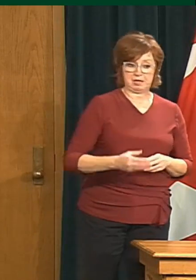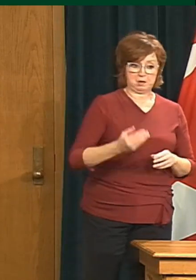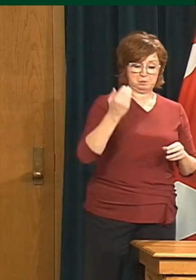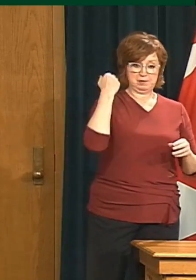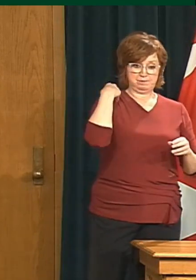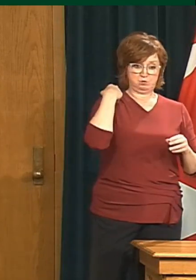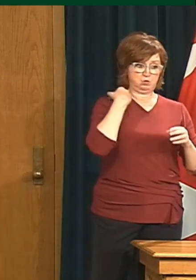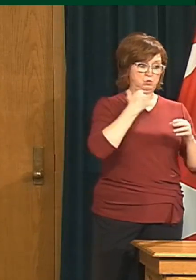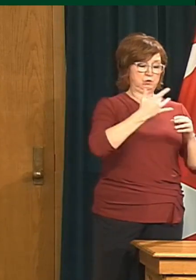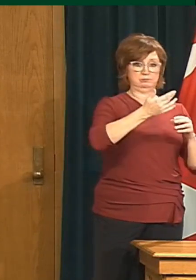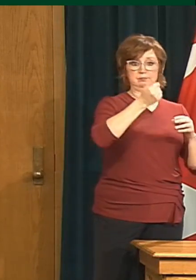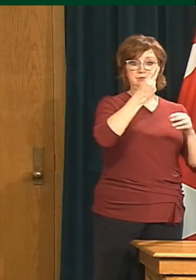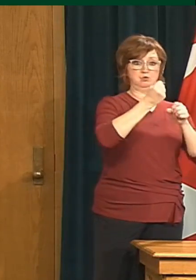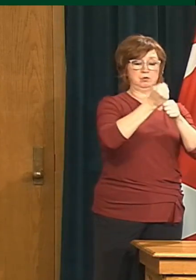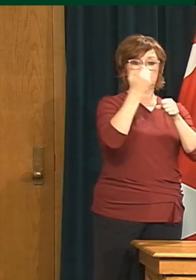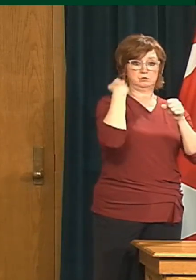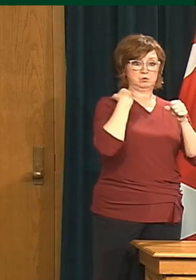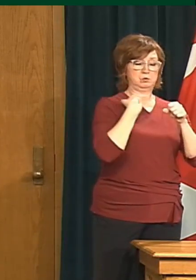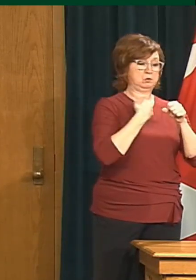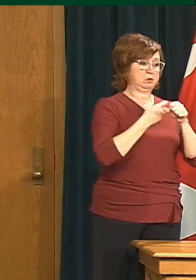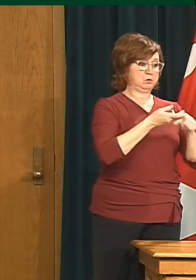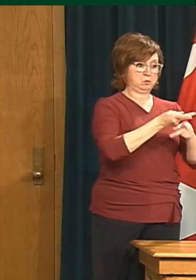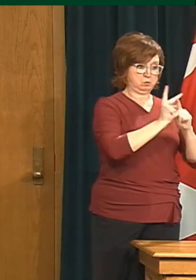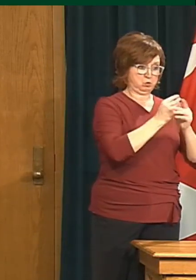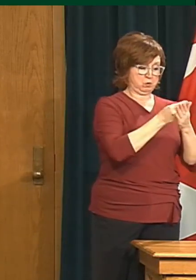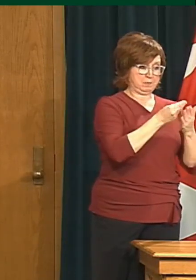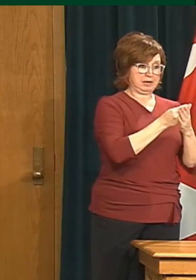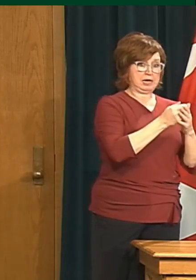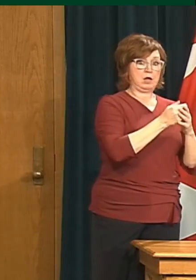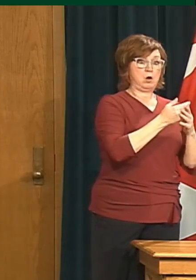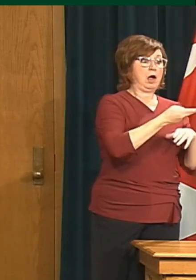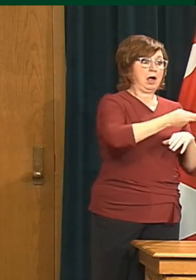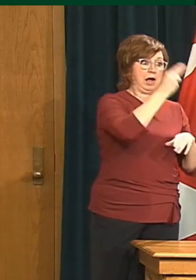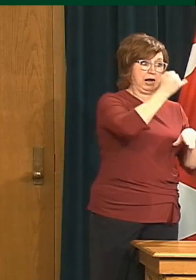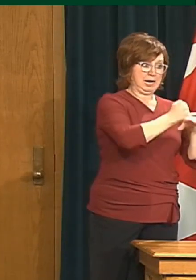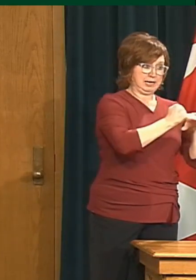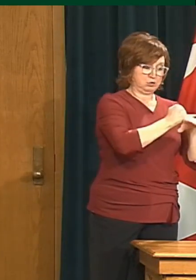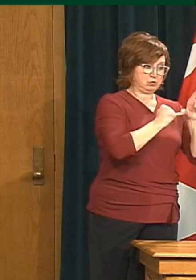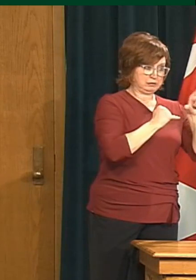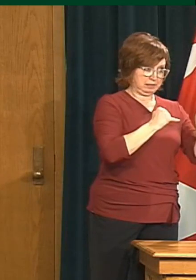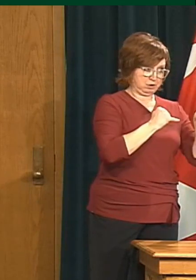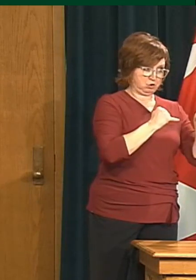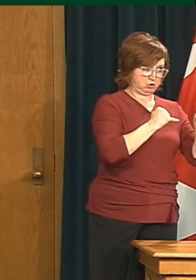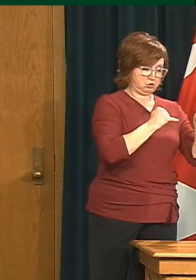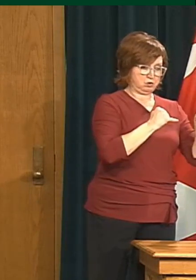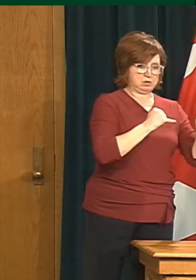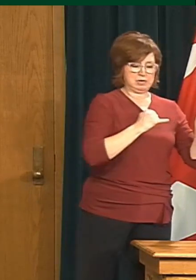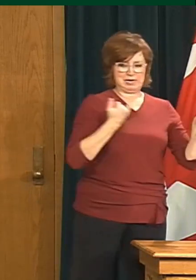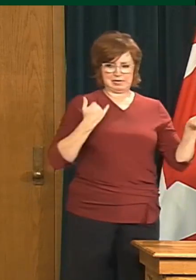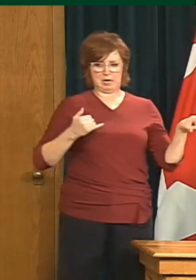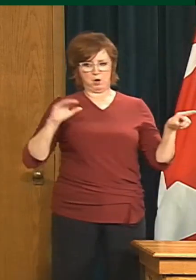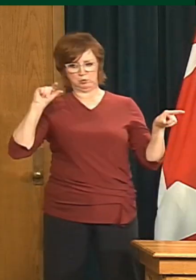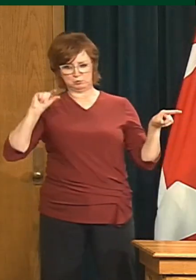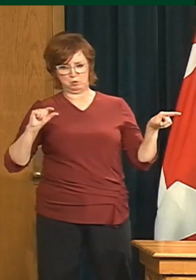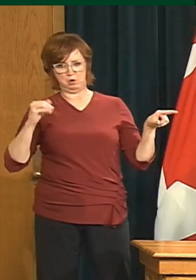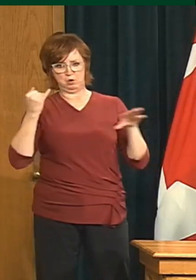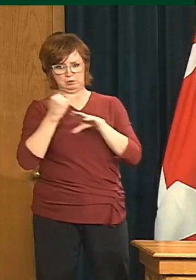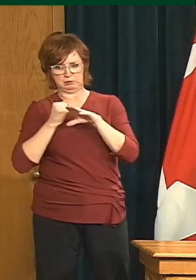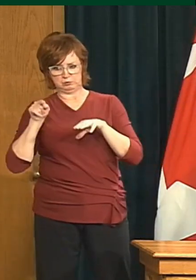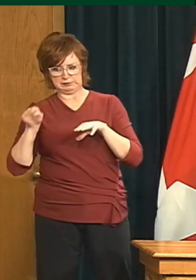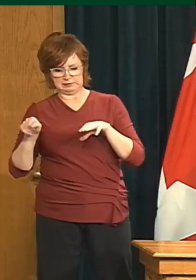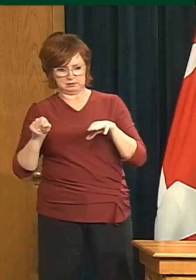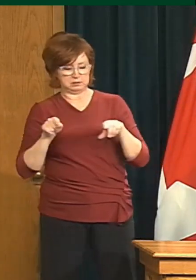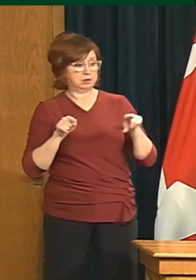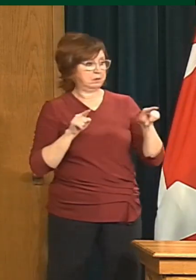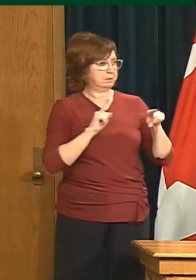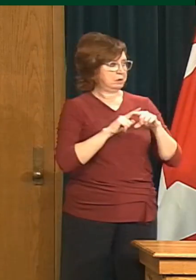that will soften the blow of interest rate increases. So it doesn't change, again, the expenses that we have,